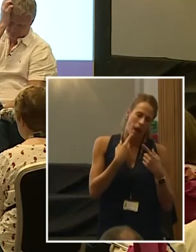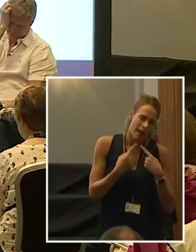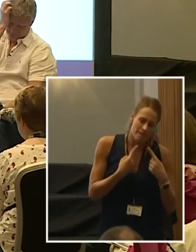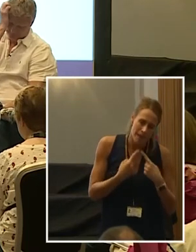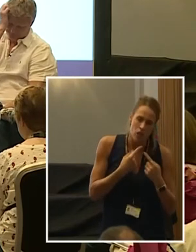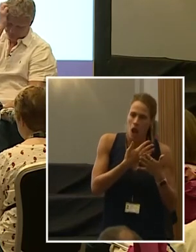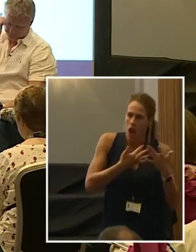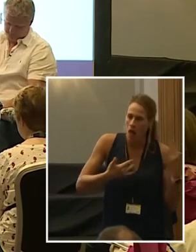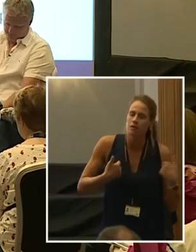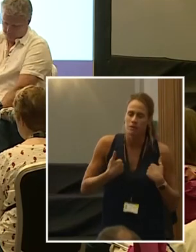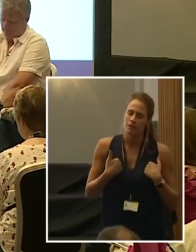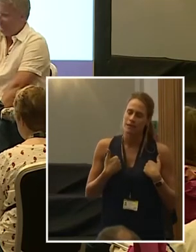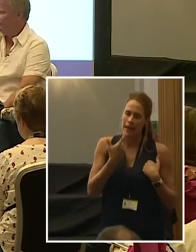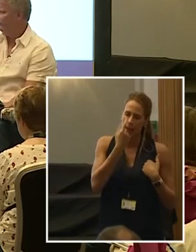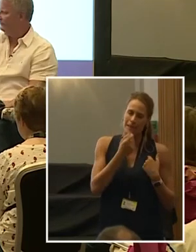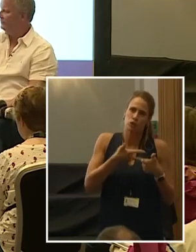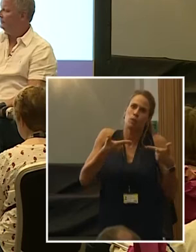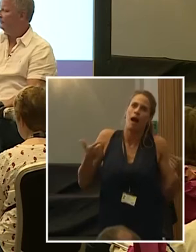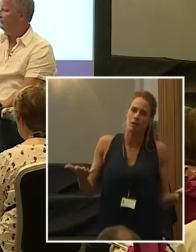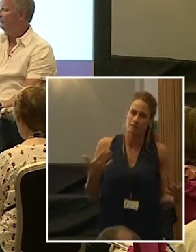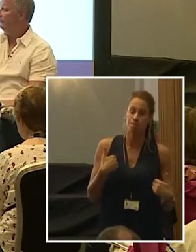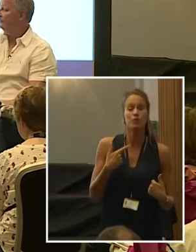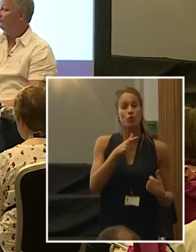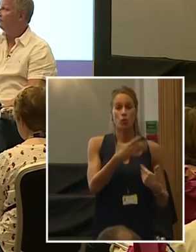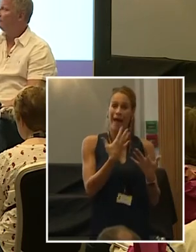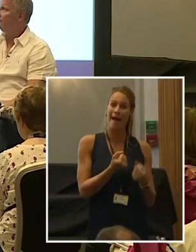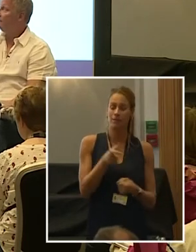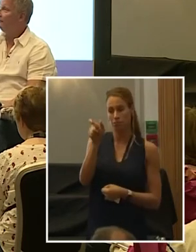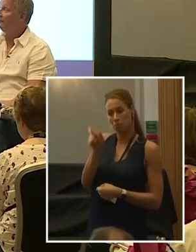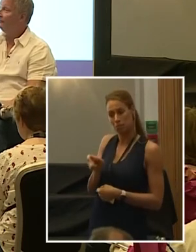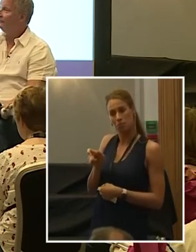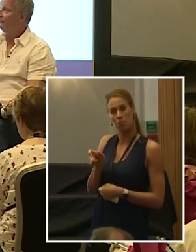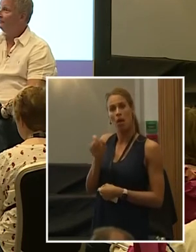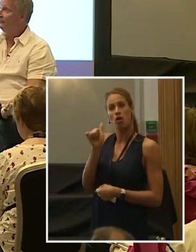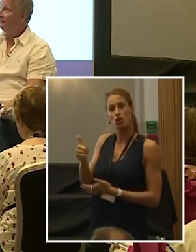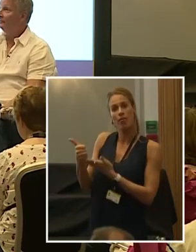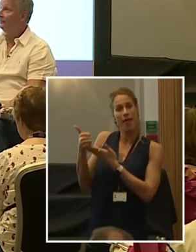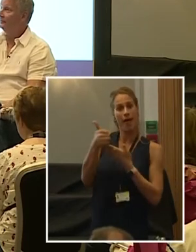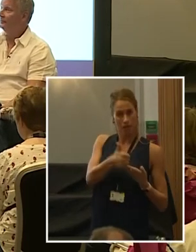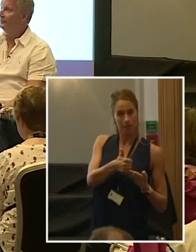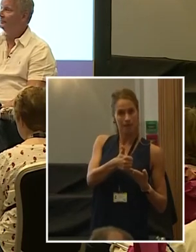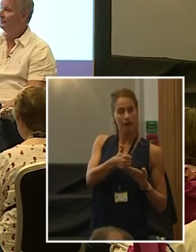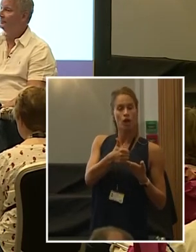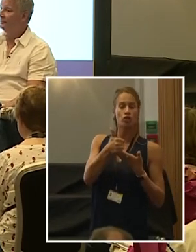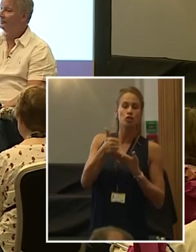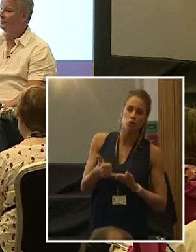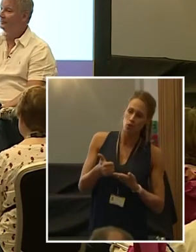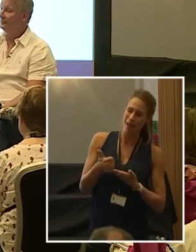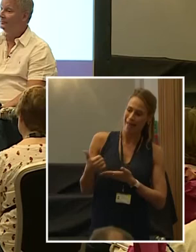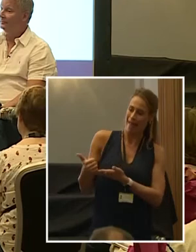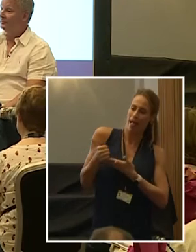always tell our possible candidates is to go through it calmly, with time, take your time to read